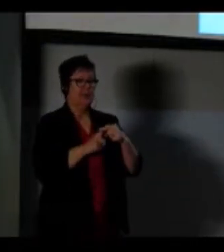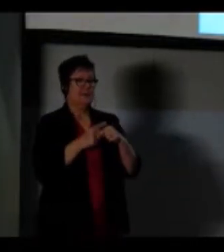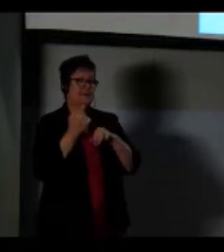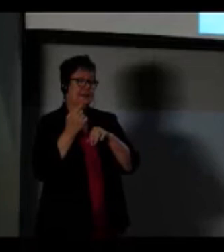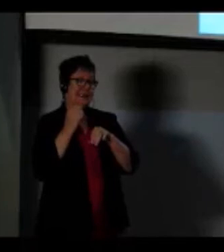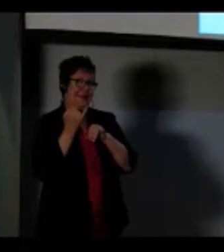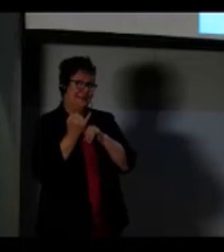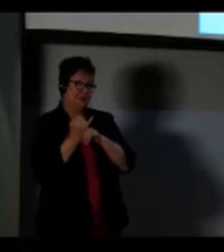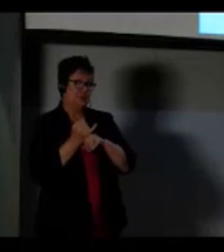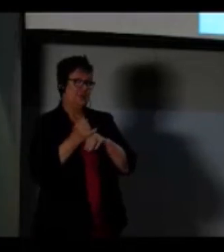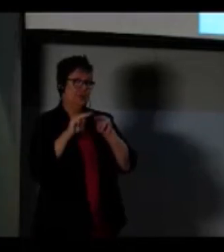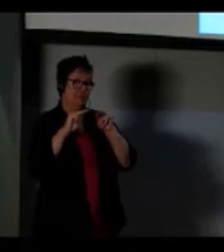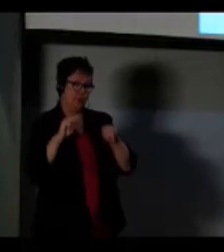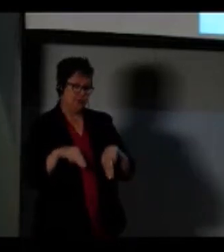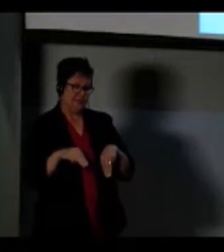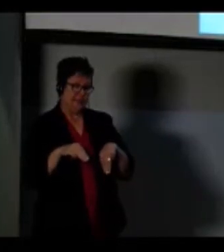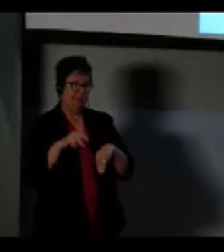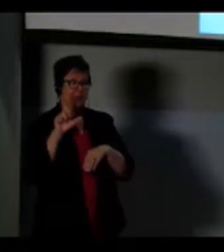Library Services.